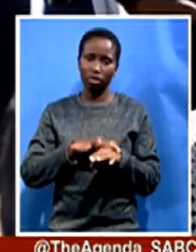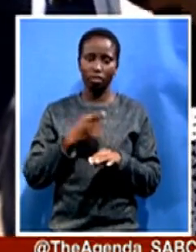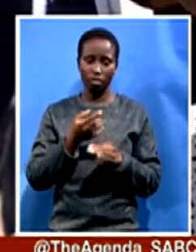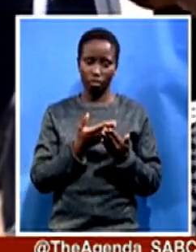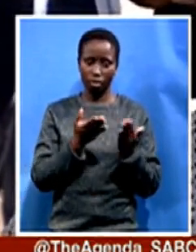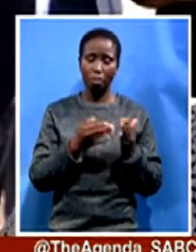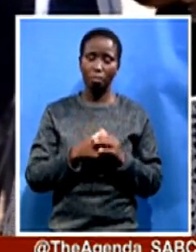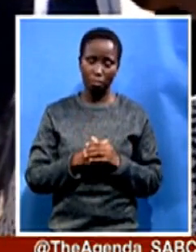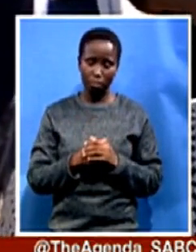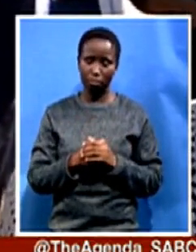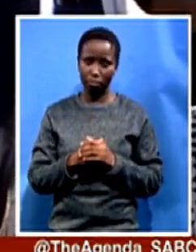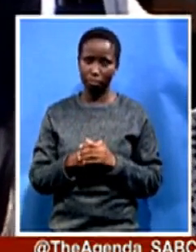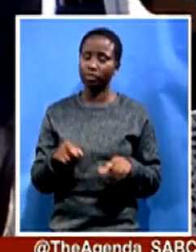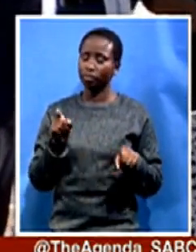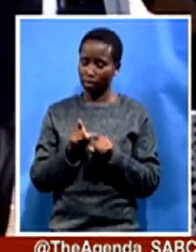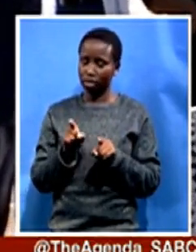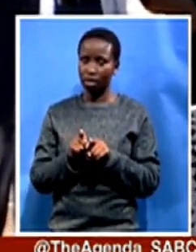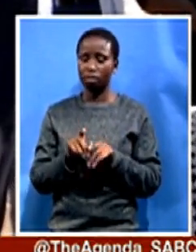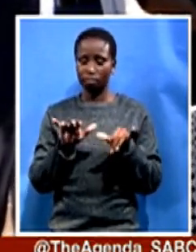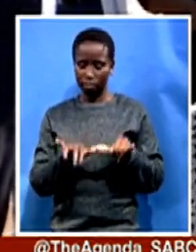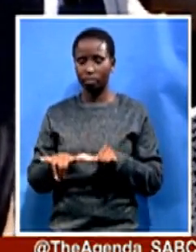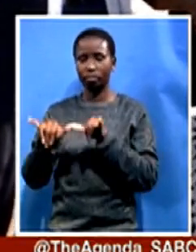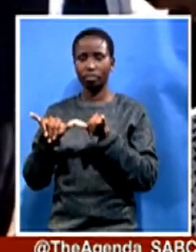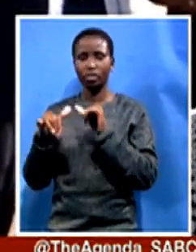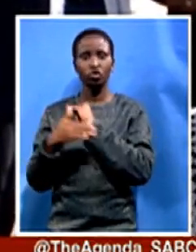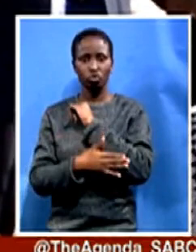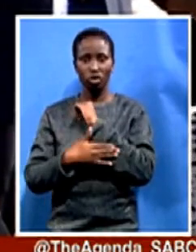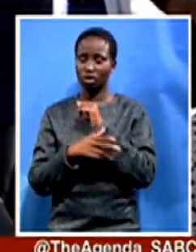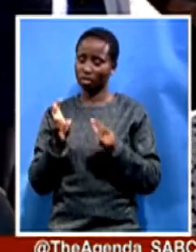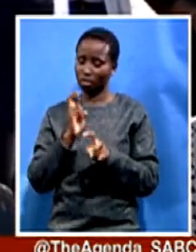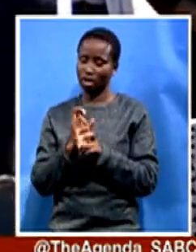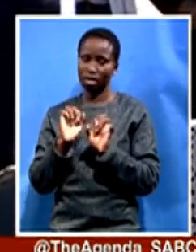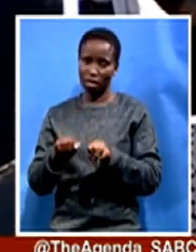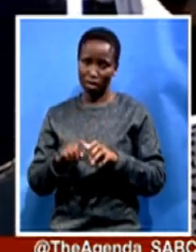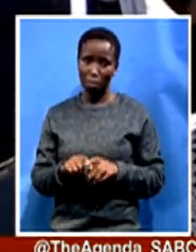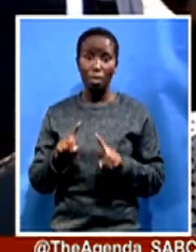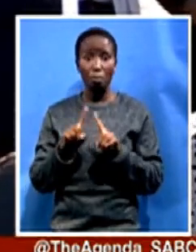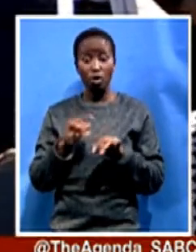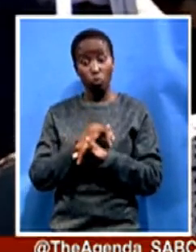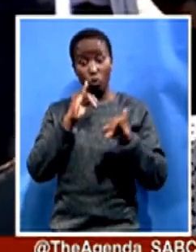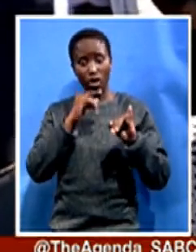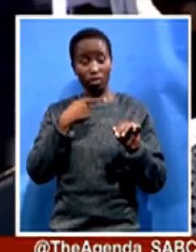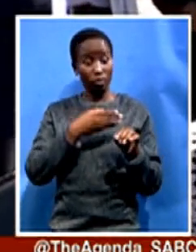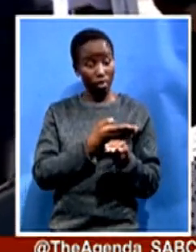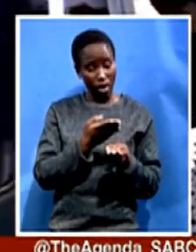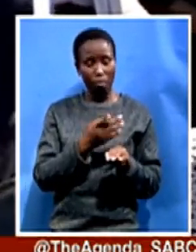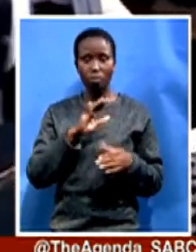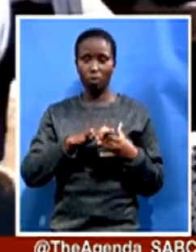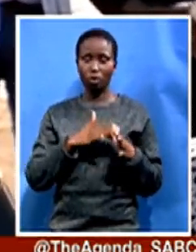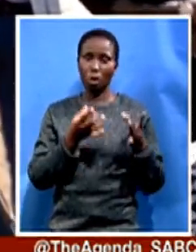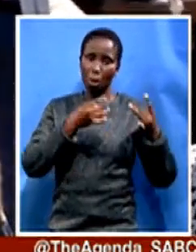for the nation, but specifically for them having lost 3 senior members of the